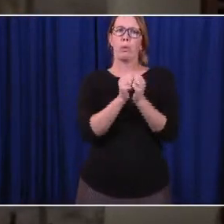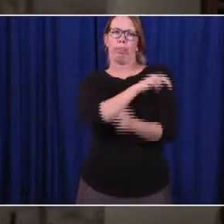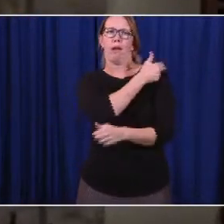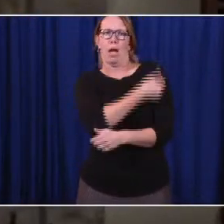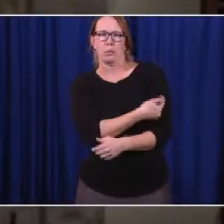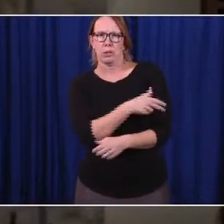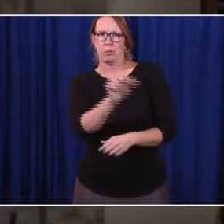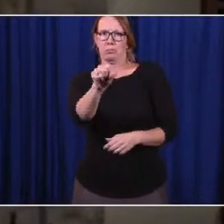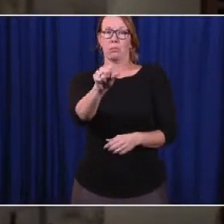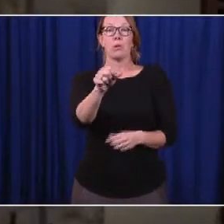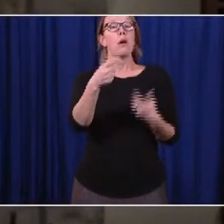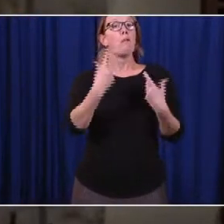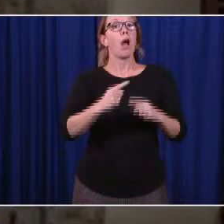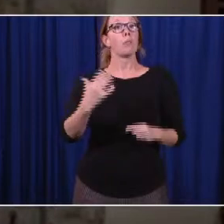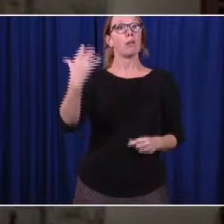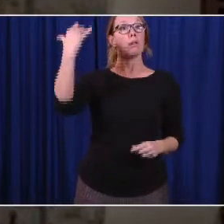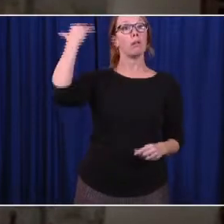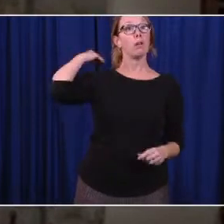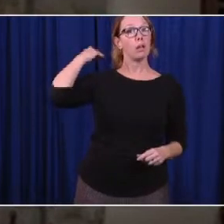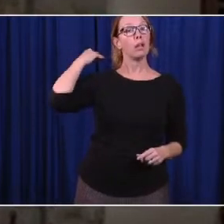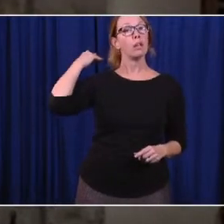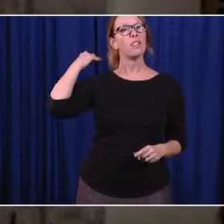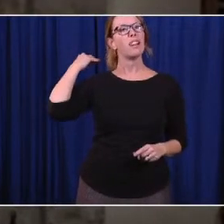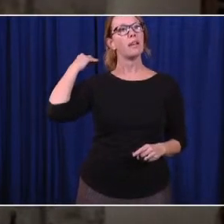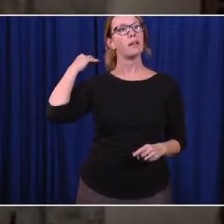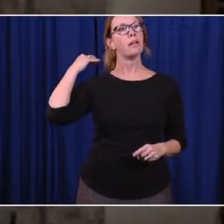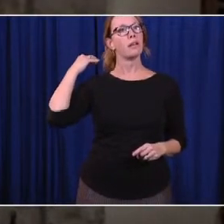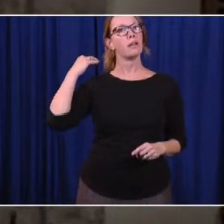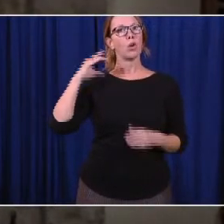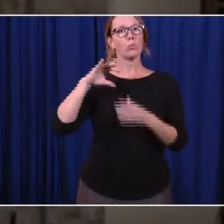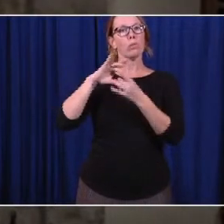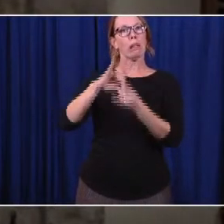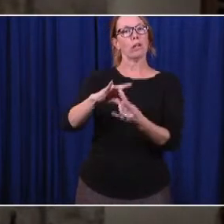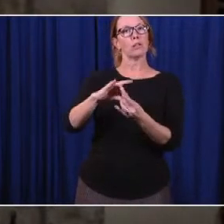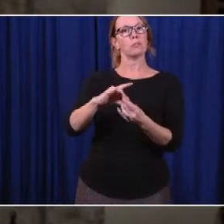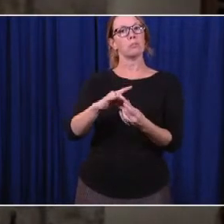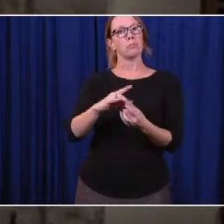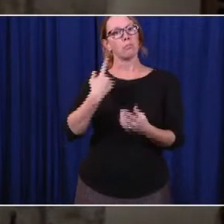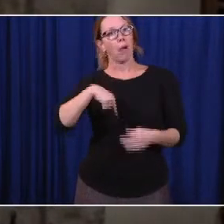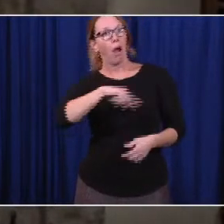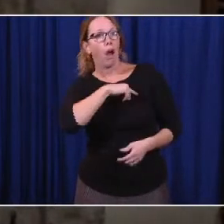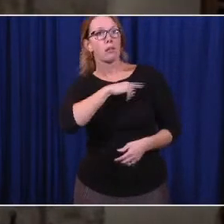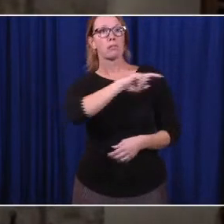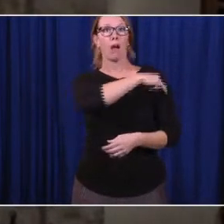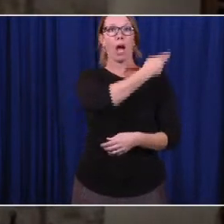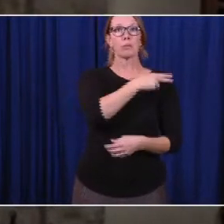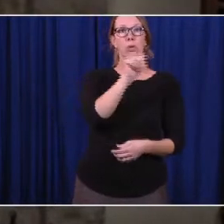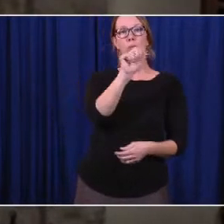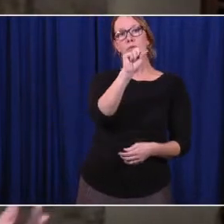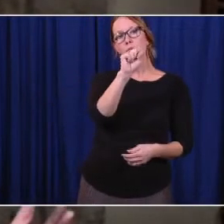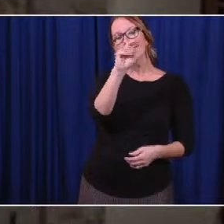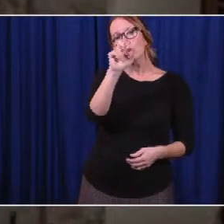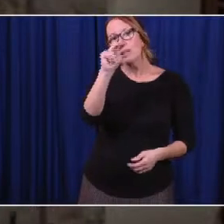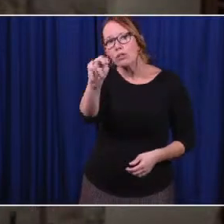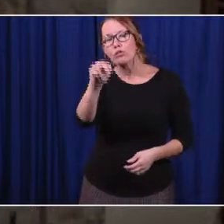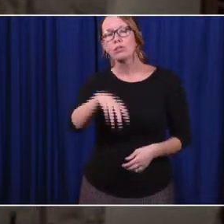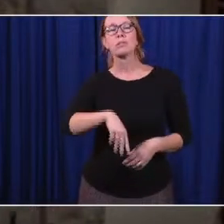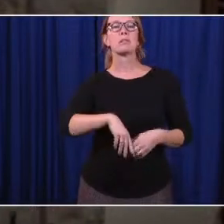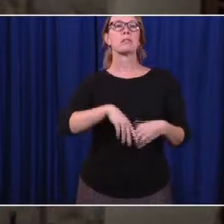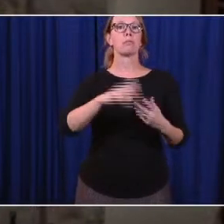happened early on was a relationship between us and the Hospital Association and all the hospitals,